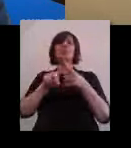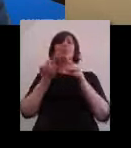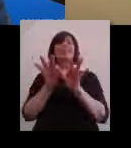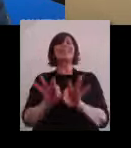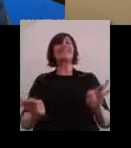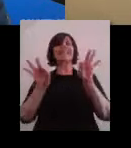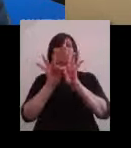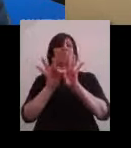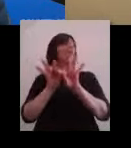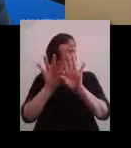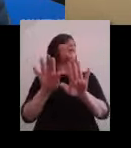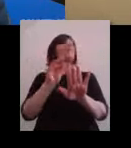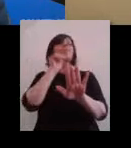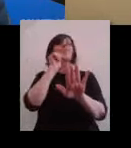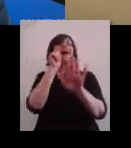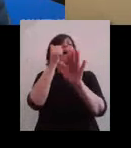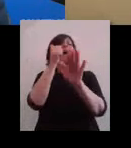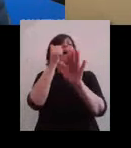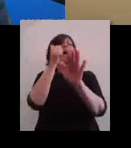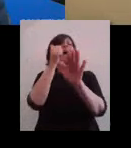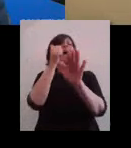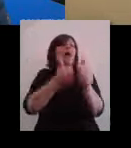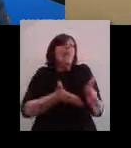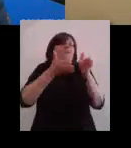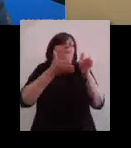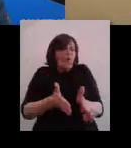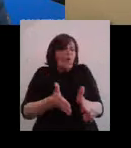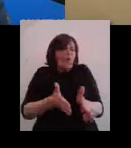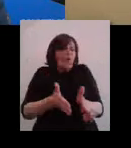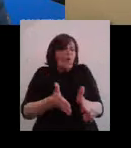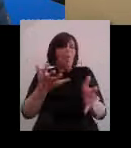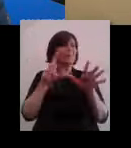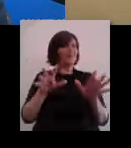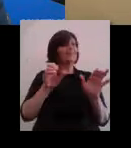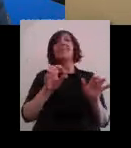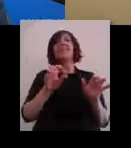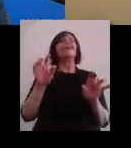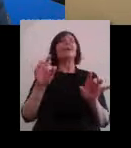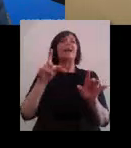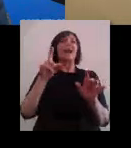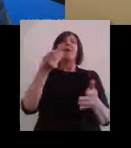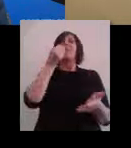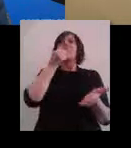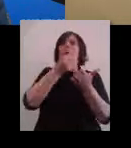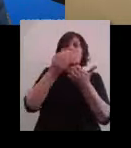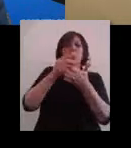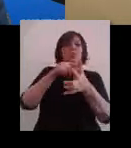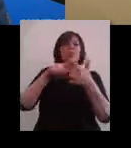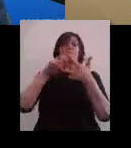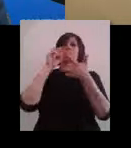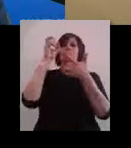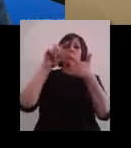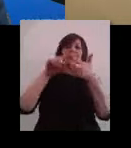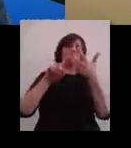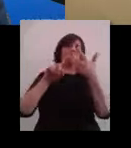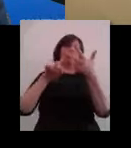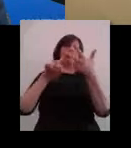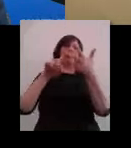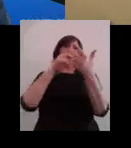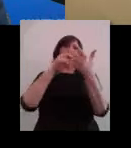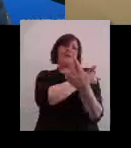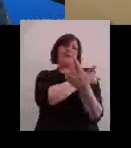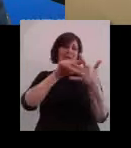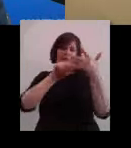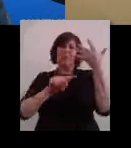essential employees, those that work in the grocery stores, utilities, transportation, and the like. And we ask that people follow